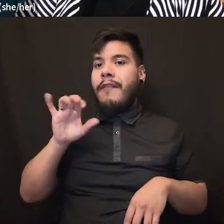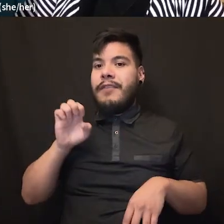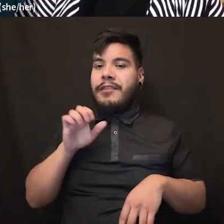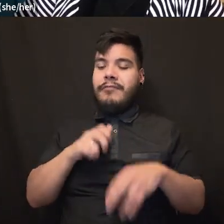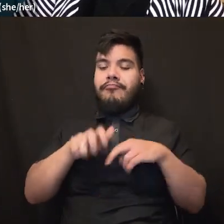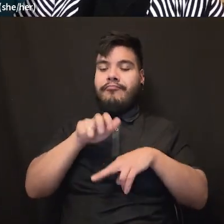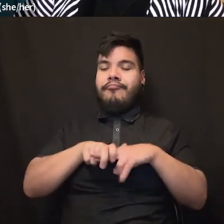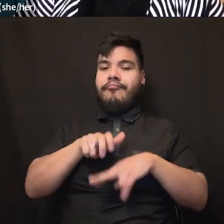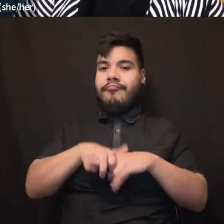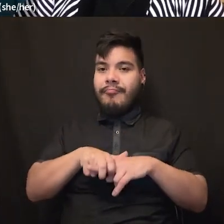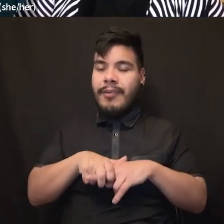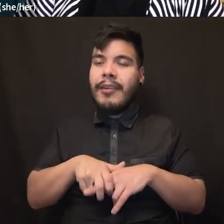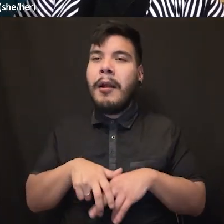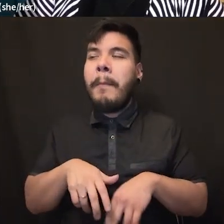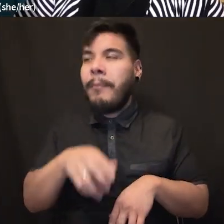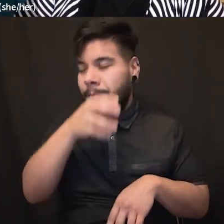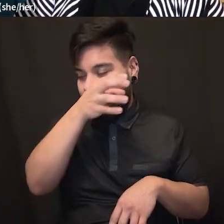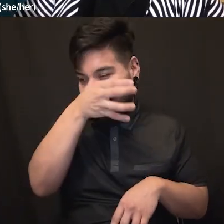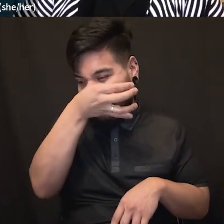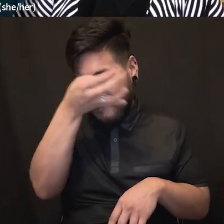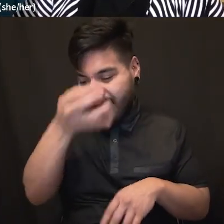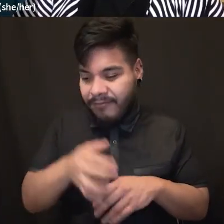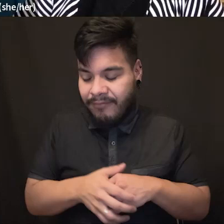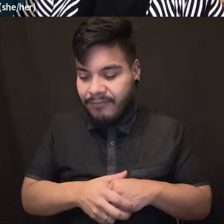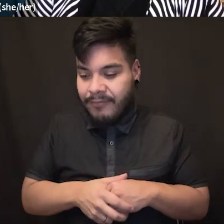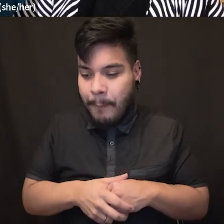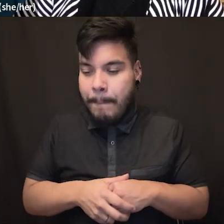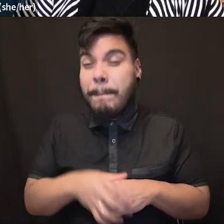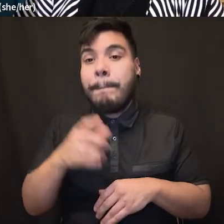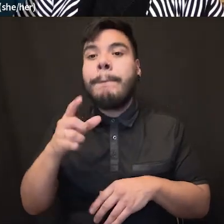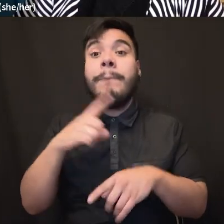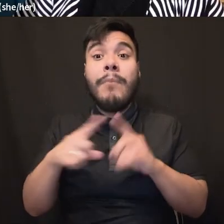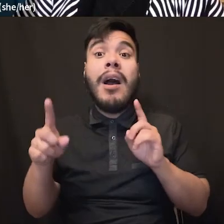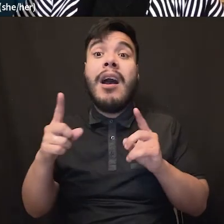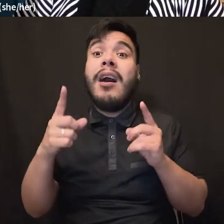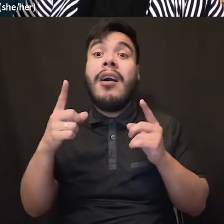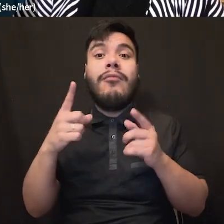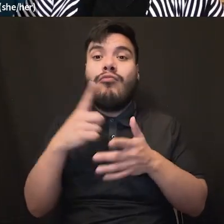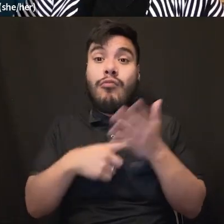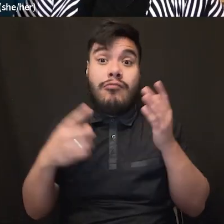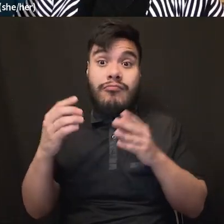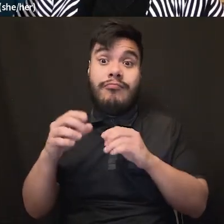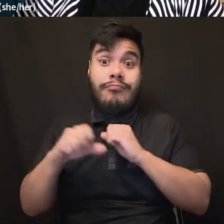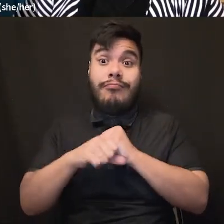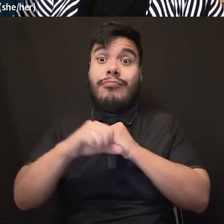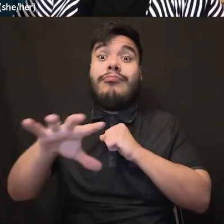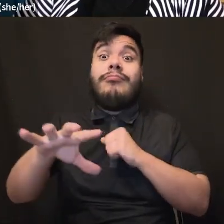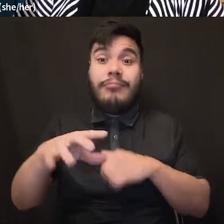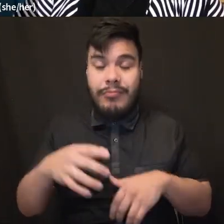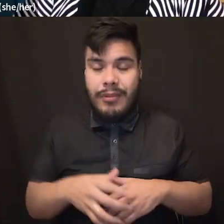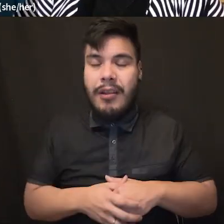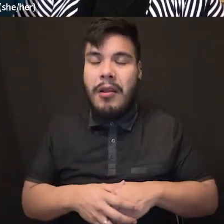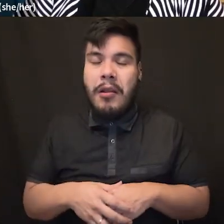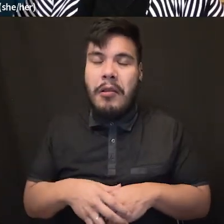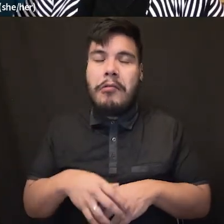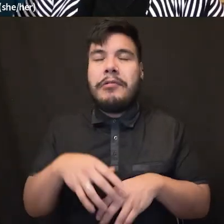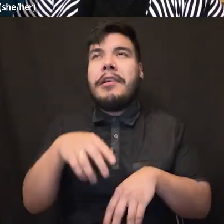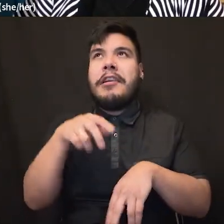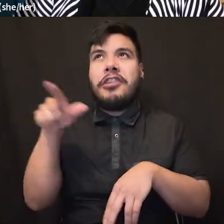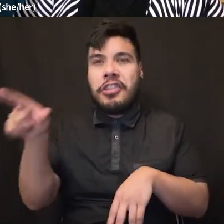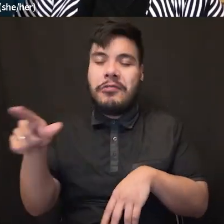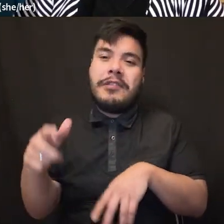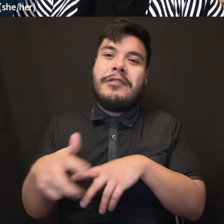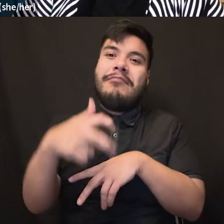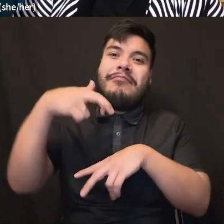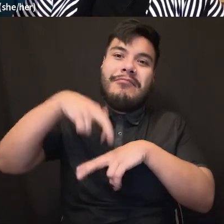the one that made it on television was... Oh, the one that made it on television was I was sitting in the office chair and she was straddling me, but nothing else was shown.